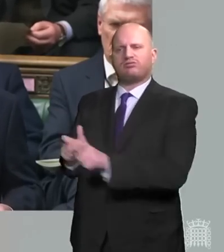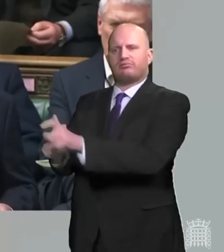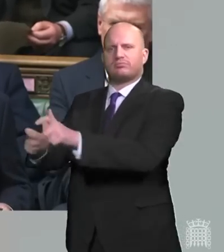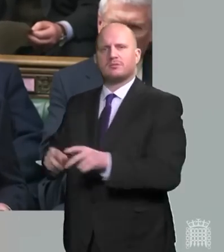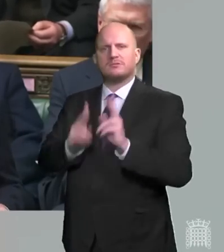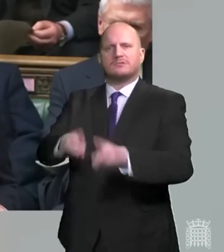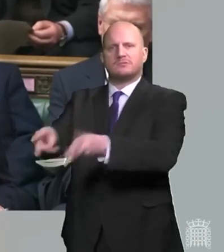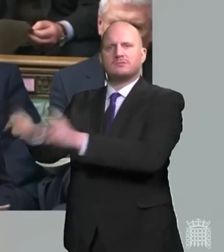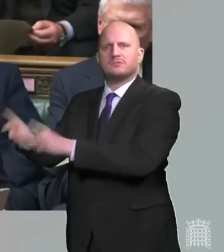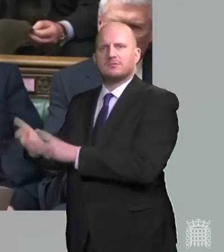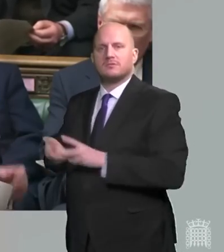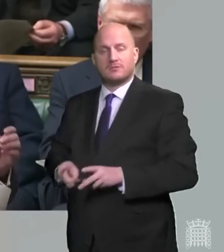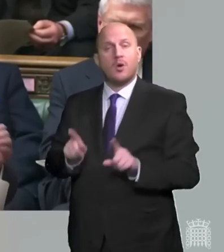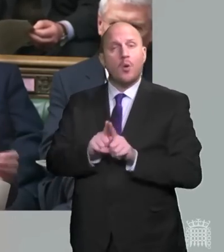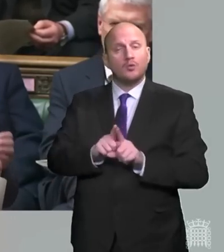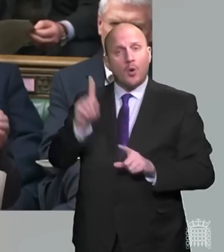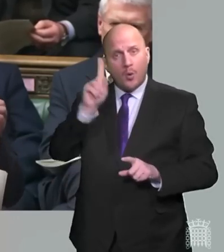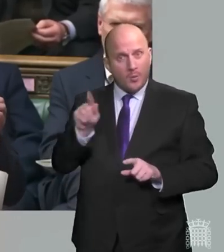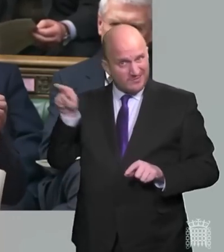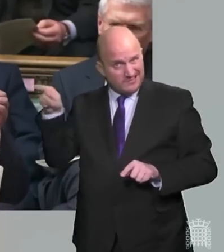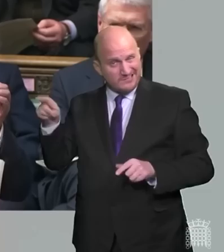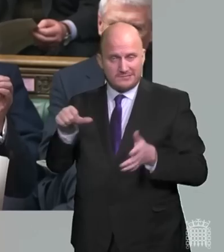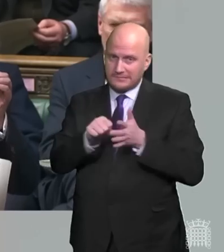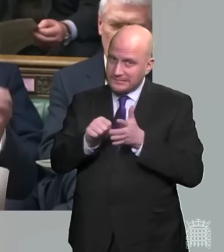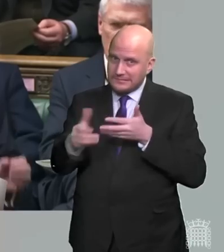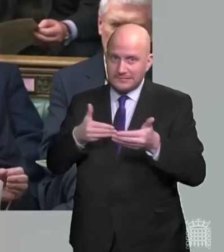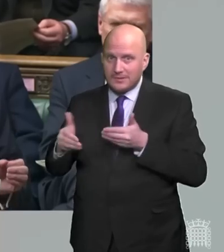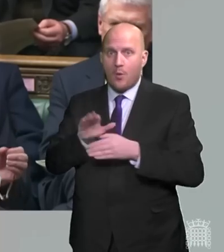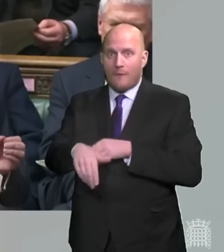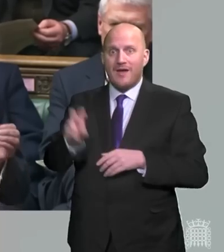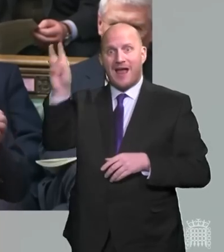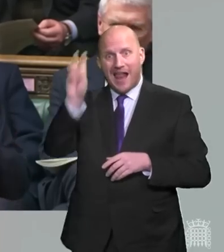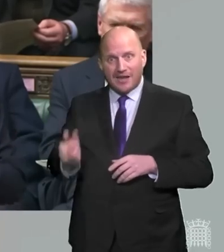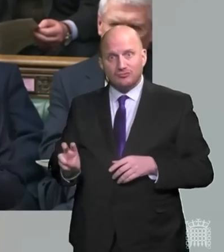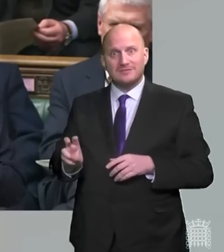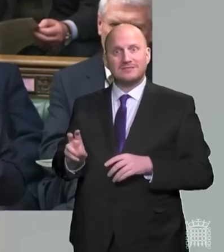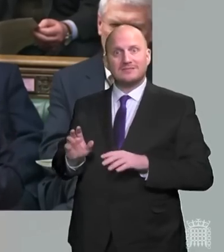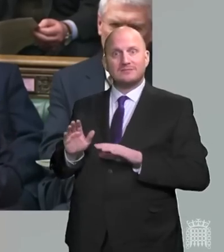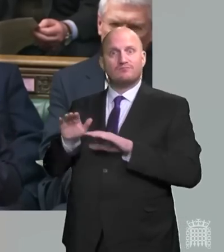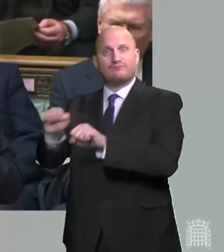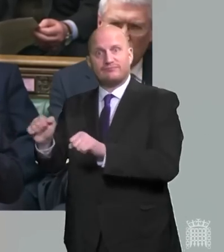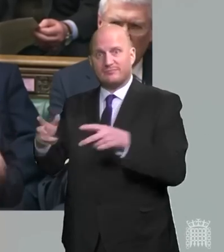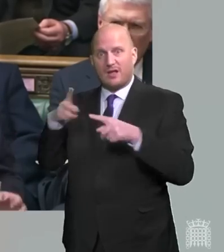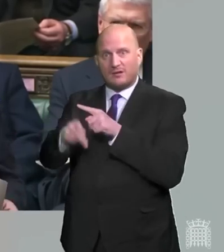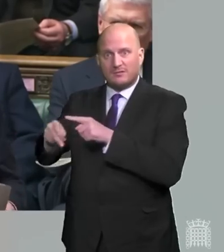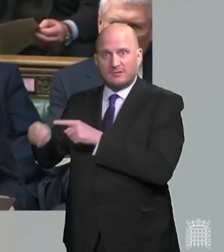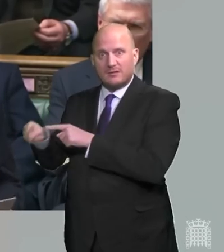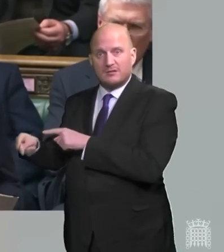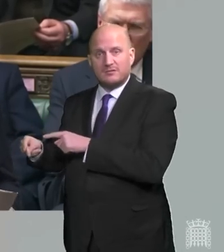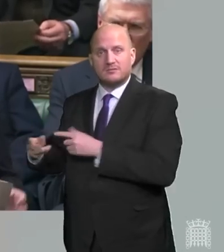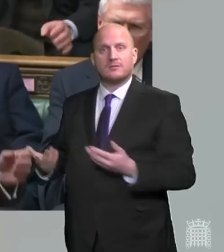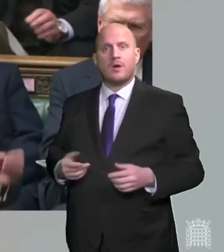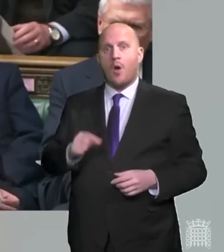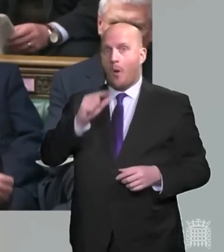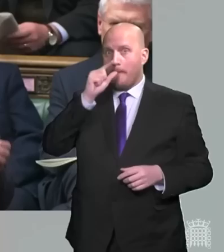off by Russian forces. Putin believes that Ukraine is more important to him than the free world and is moving to a full war